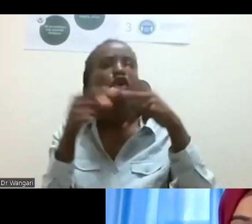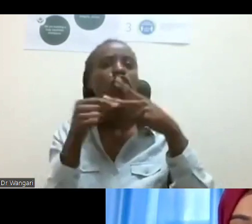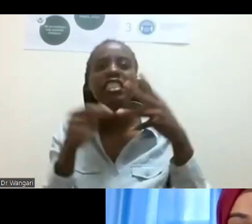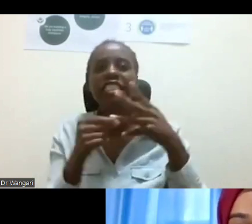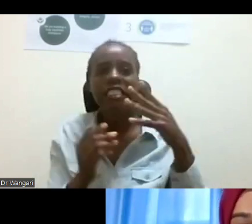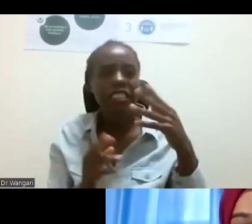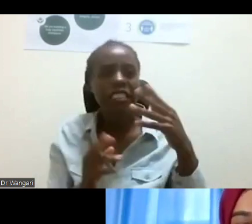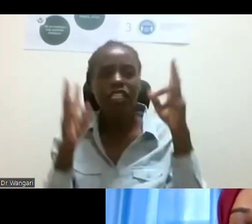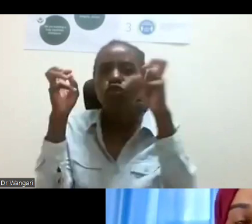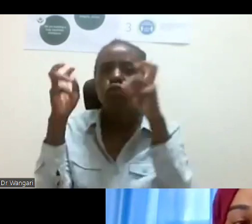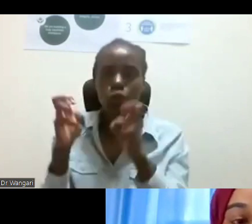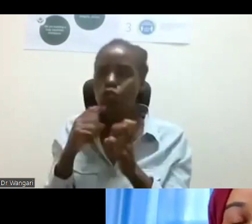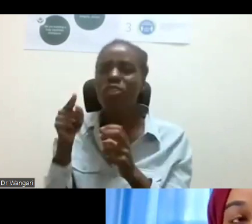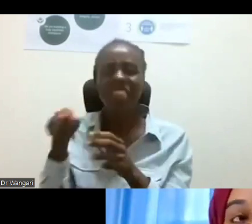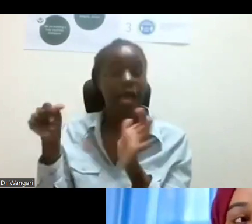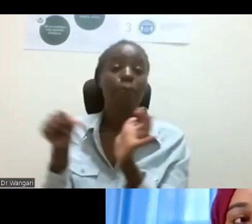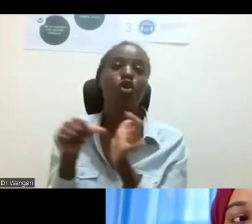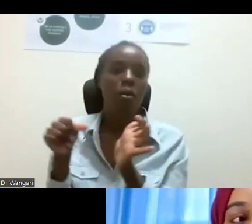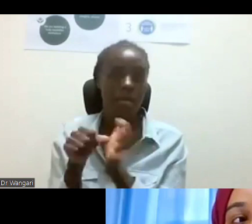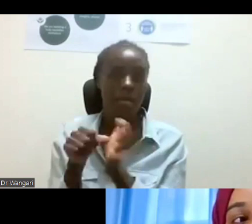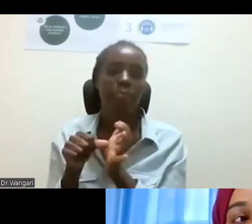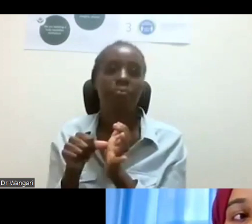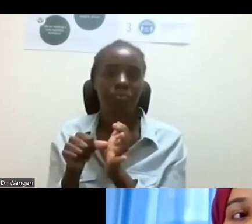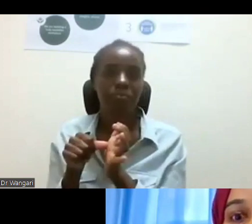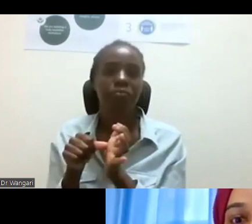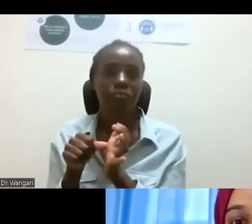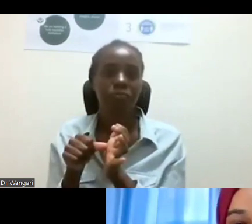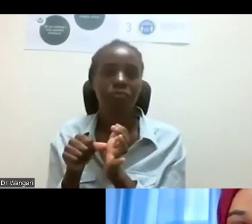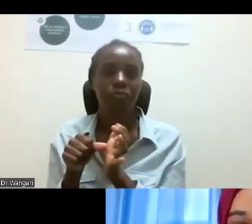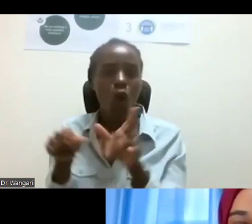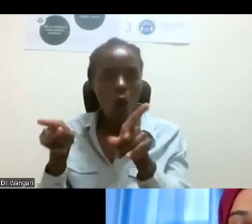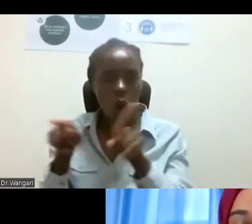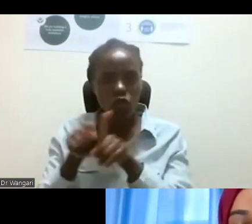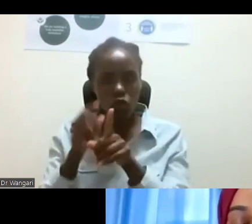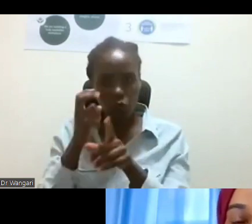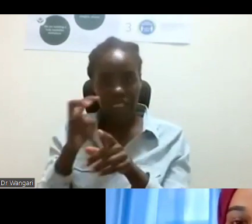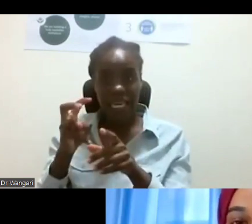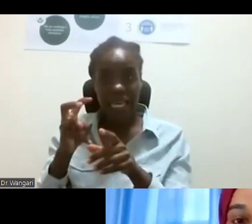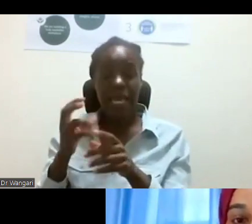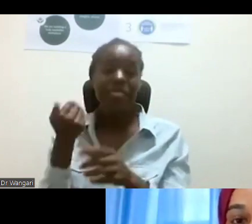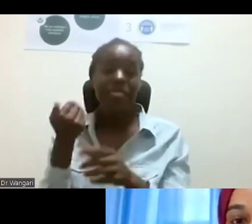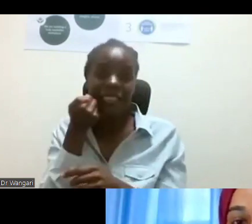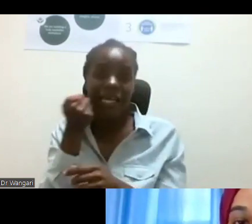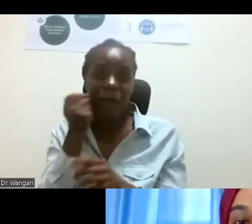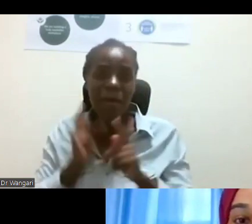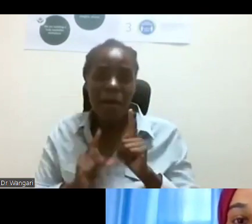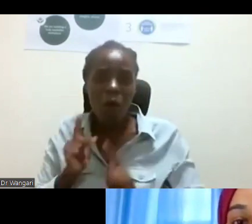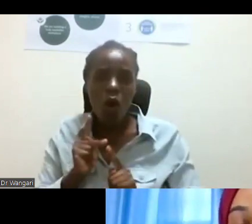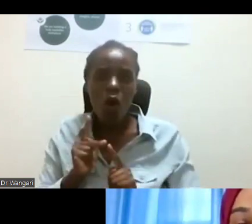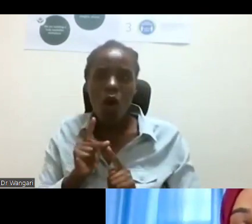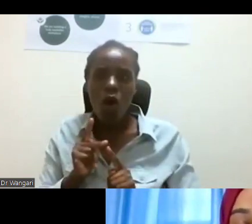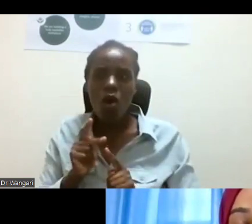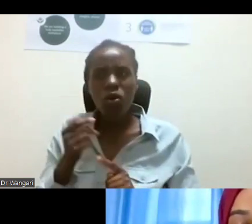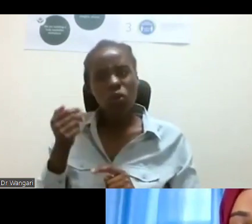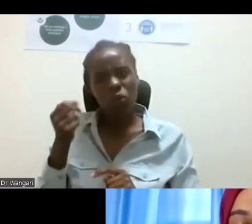graduate from medical schools in this country and you see patients, the first time you see an